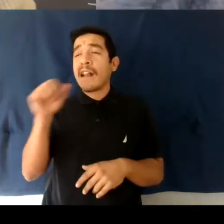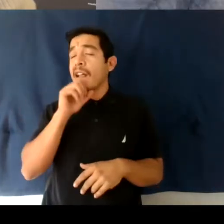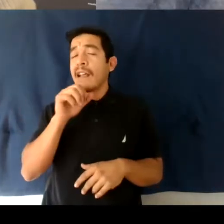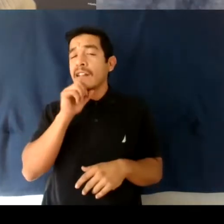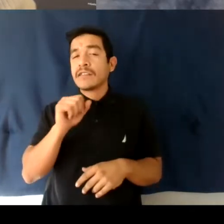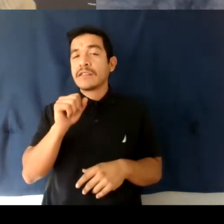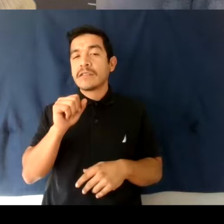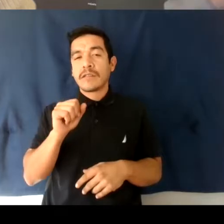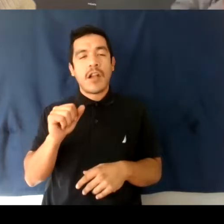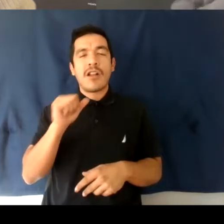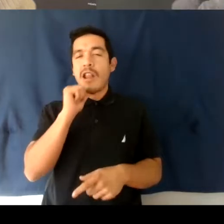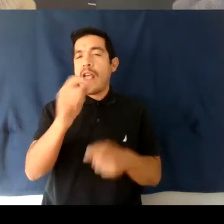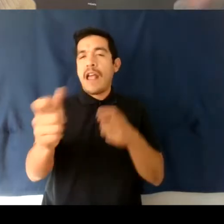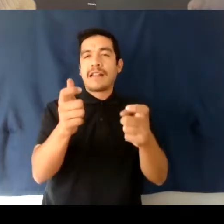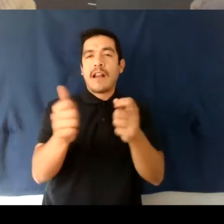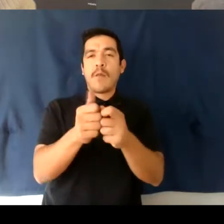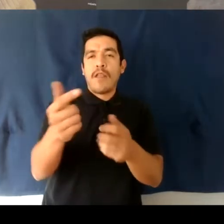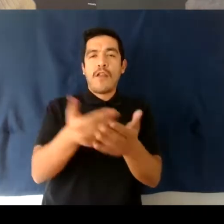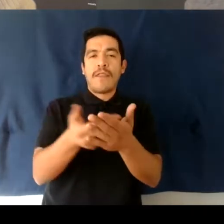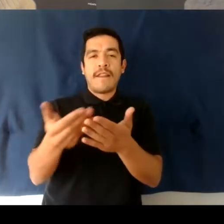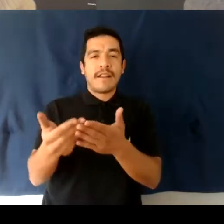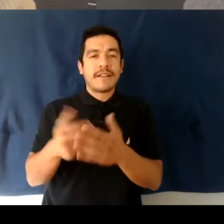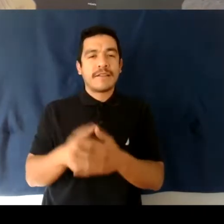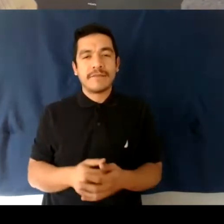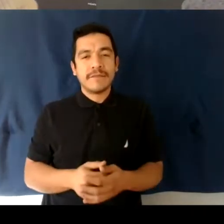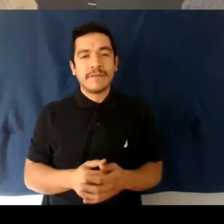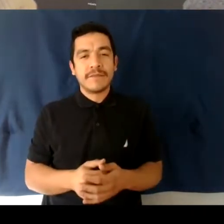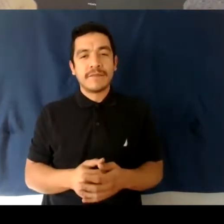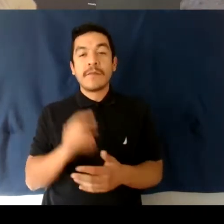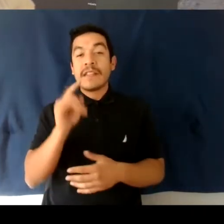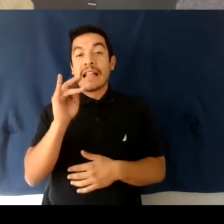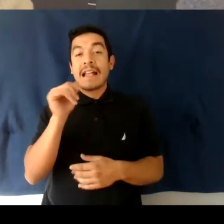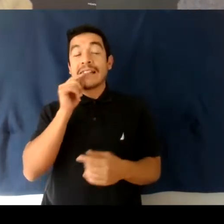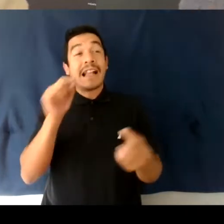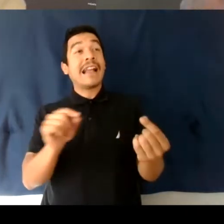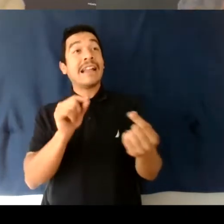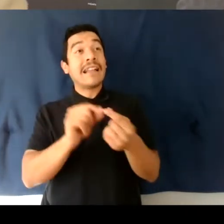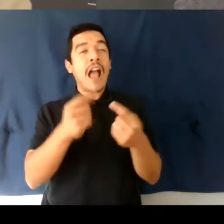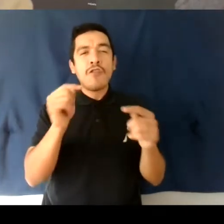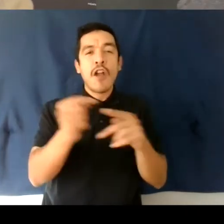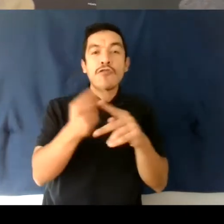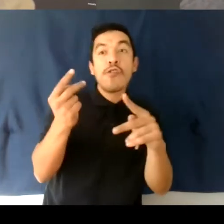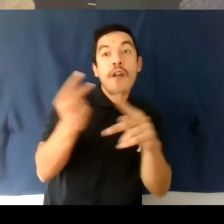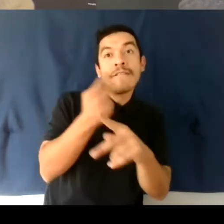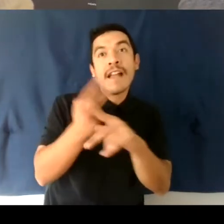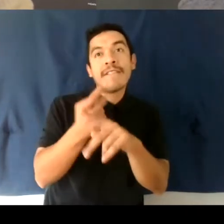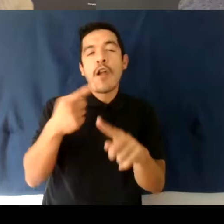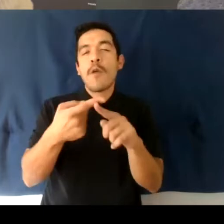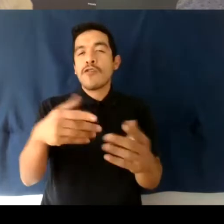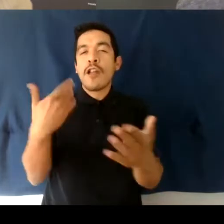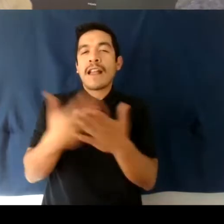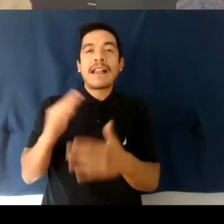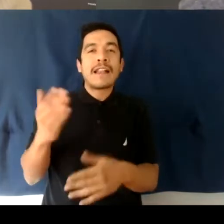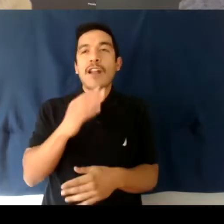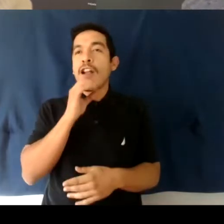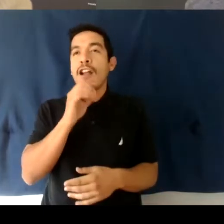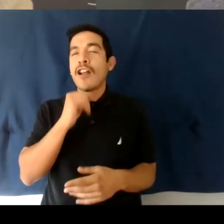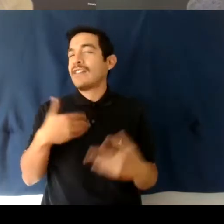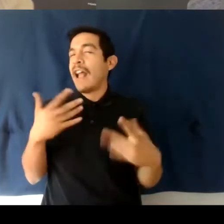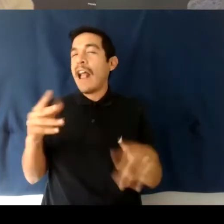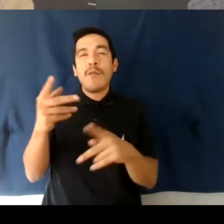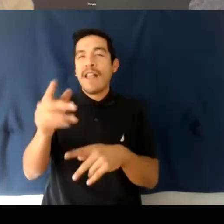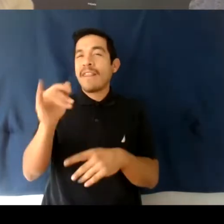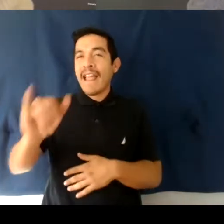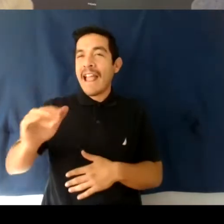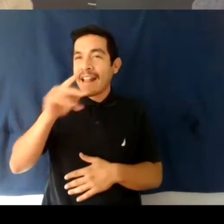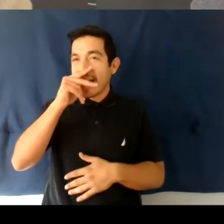aren't dealing with those same things. Hopefully at some point we'll Exactly. get there. Trying to figure it out when you get to be like Yeah. our age. It's like, I don't want them to have to be trying